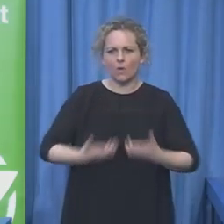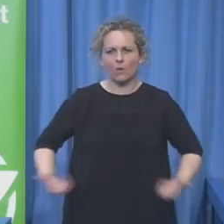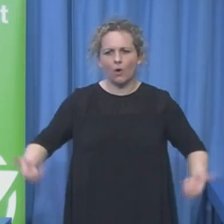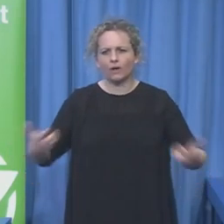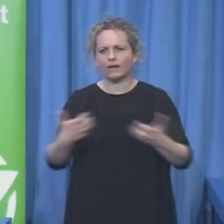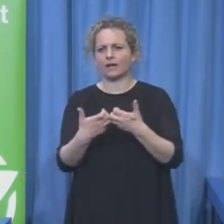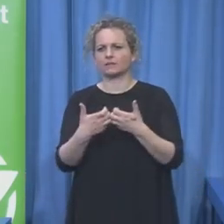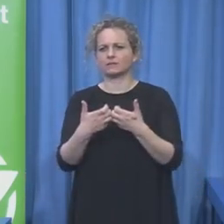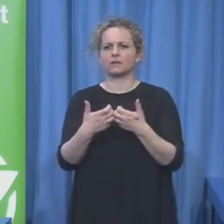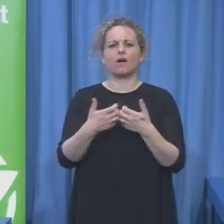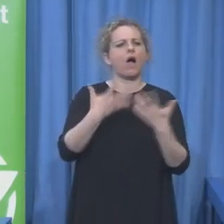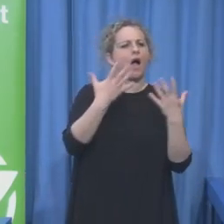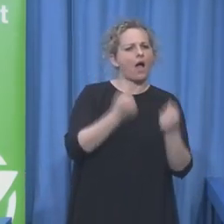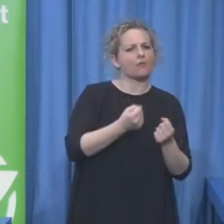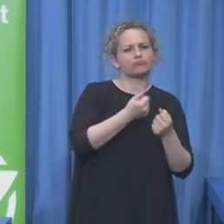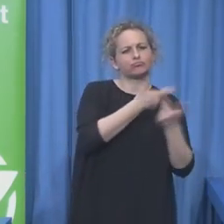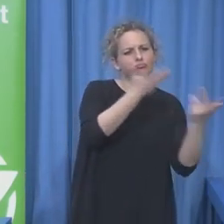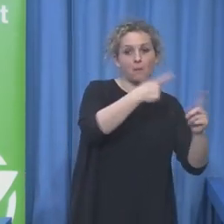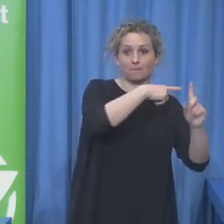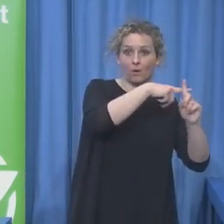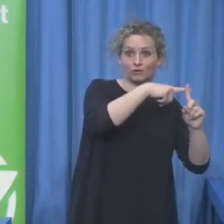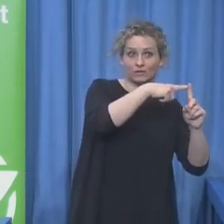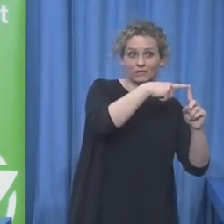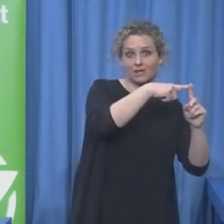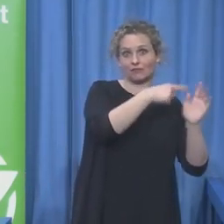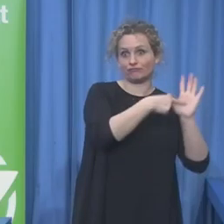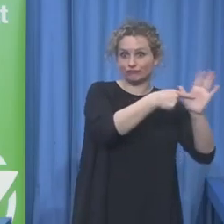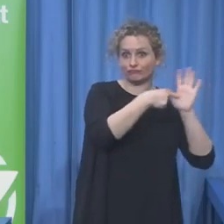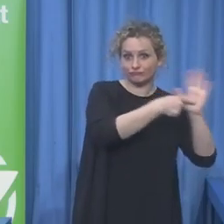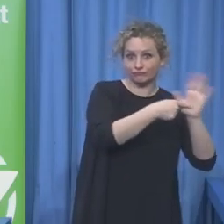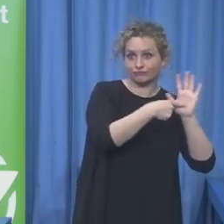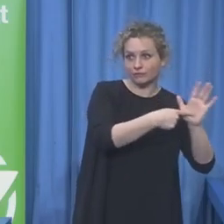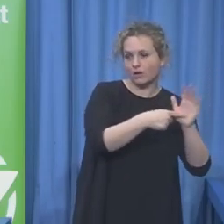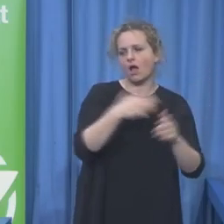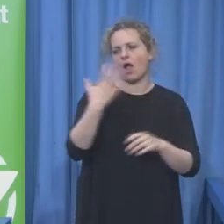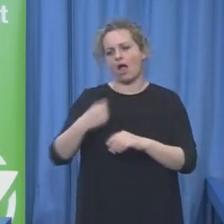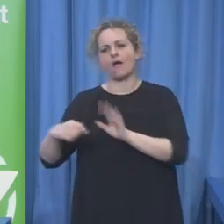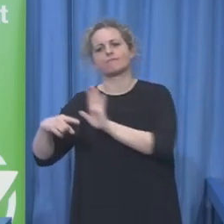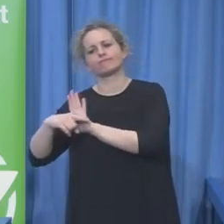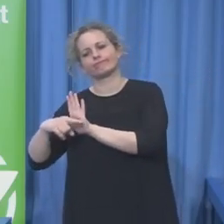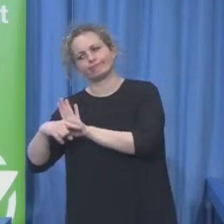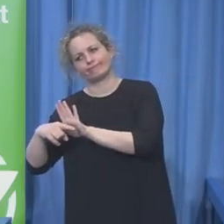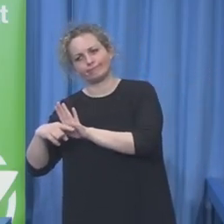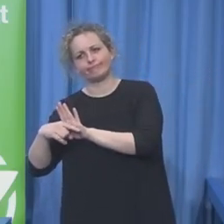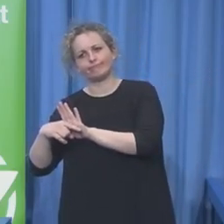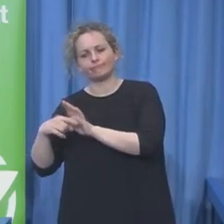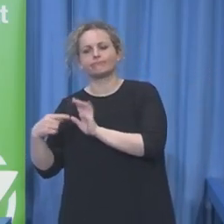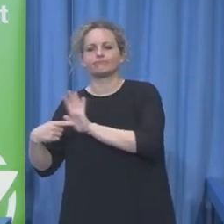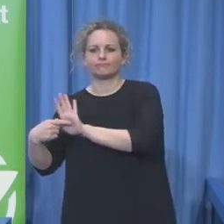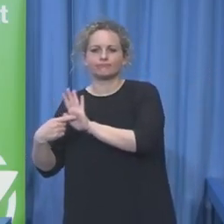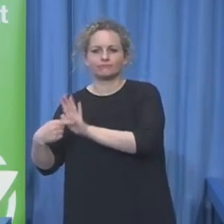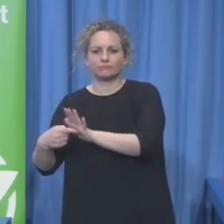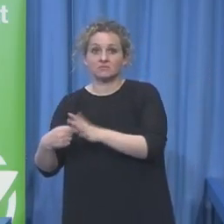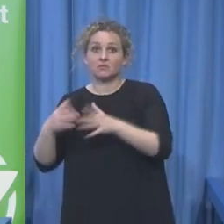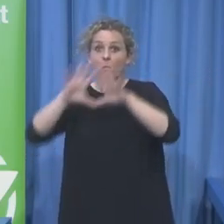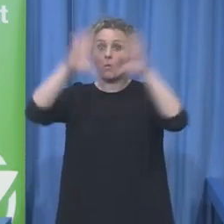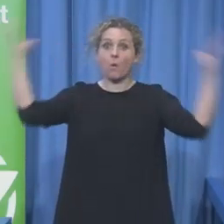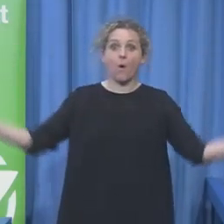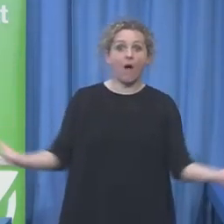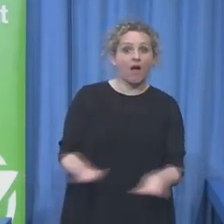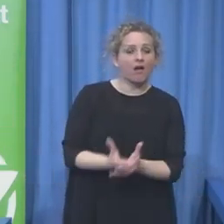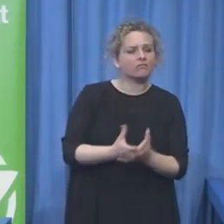shows that persons with intellectual disabilities and psychosocial disabilities still belong to